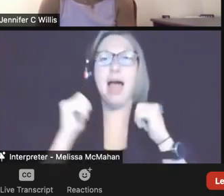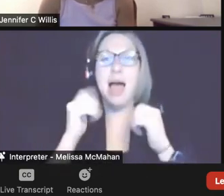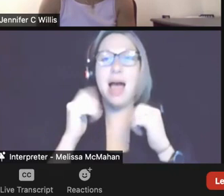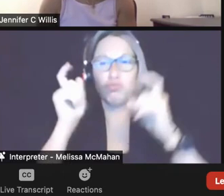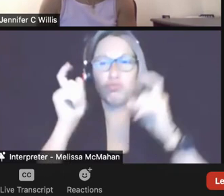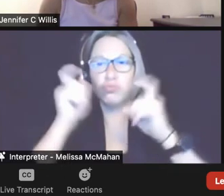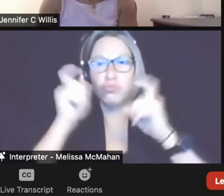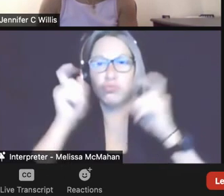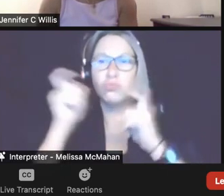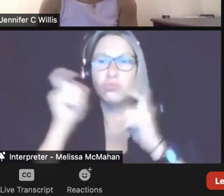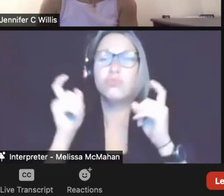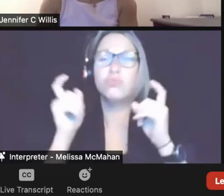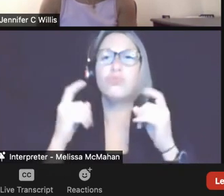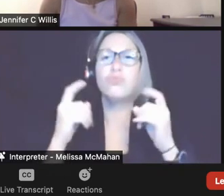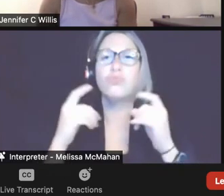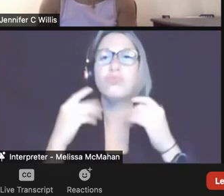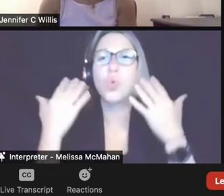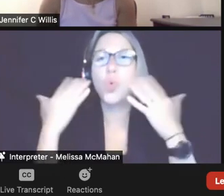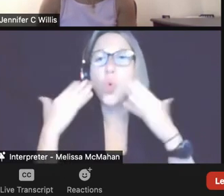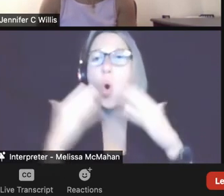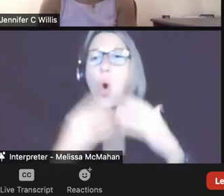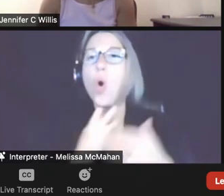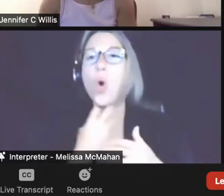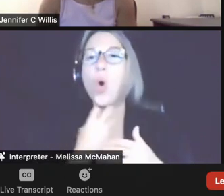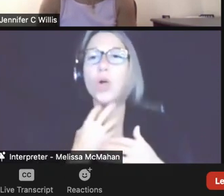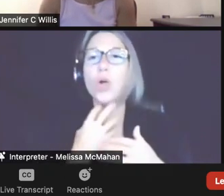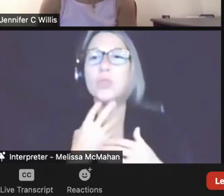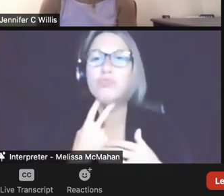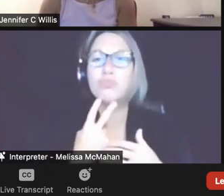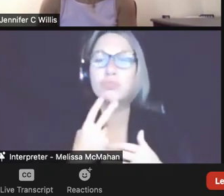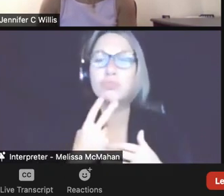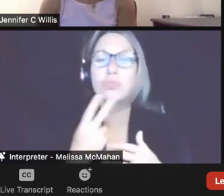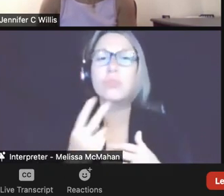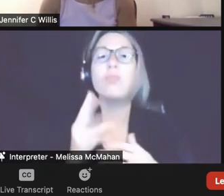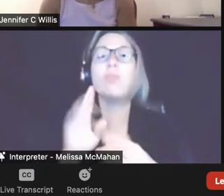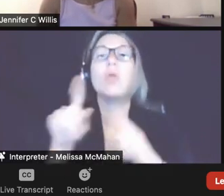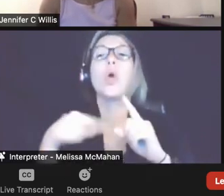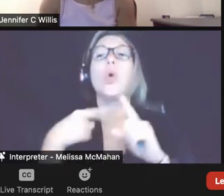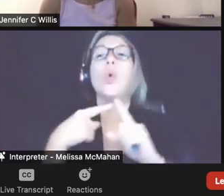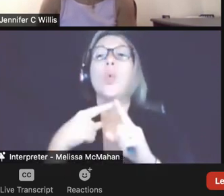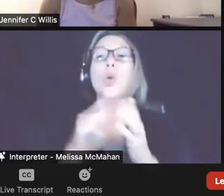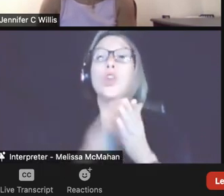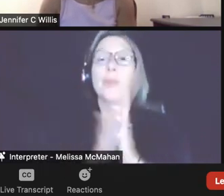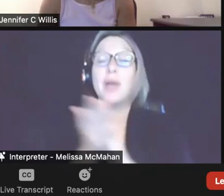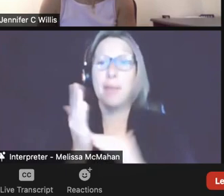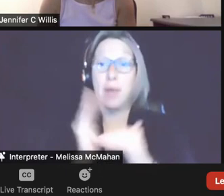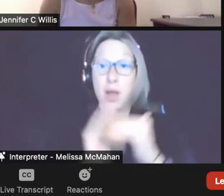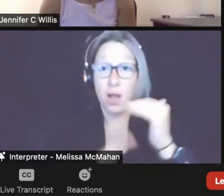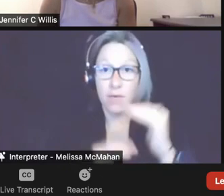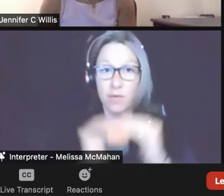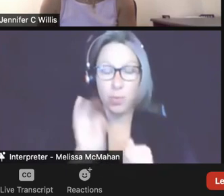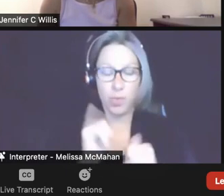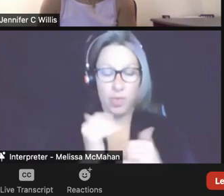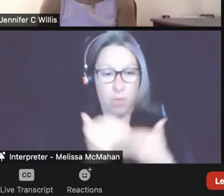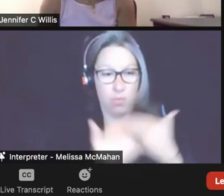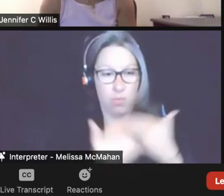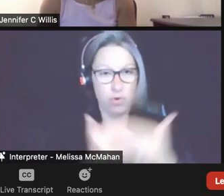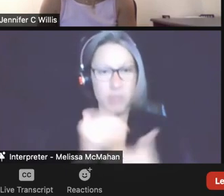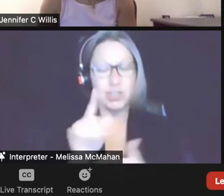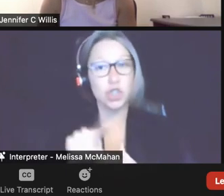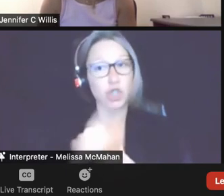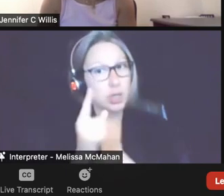expressions, vocalizations, those are the specific behaviors. And when you get more comfortable with that process of just